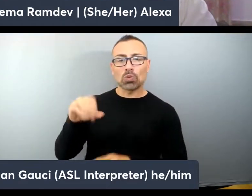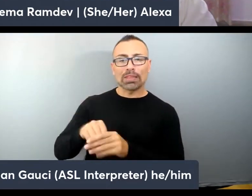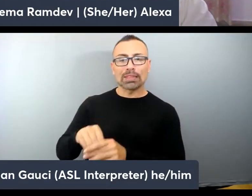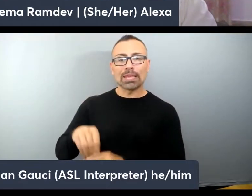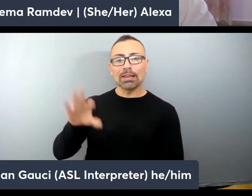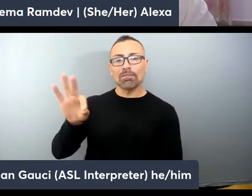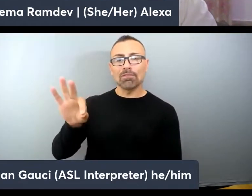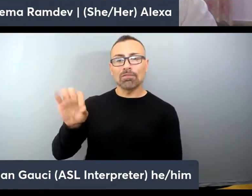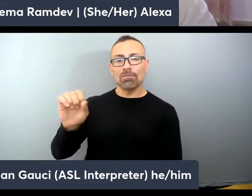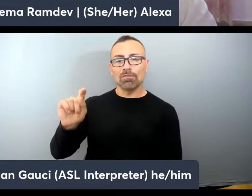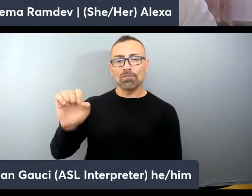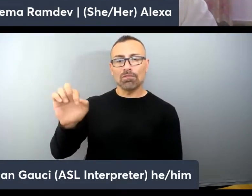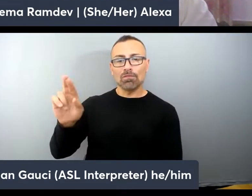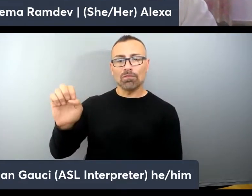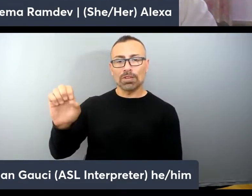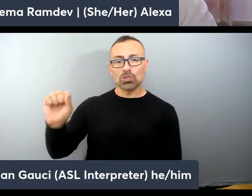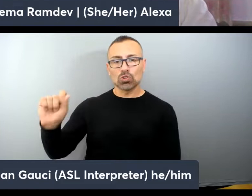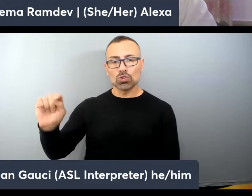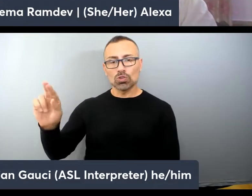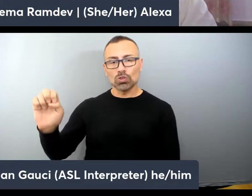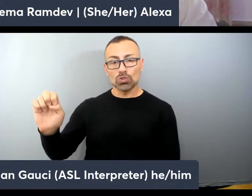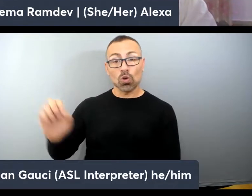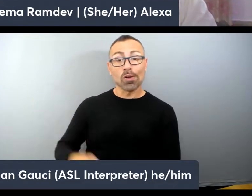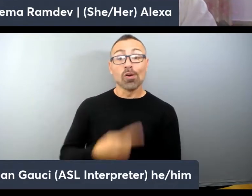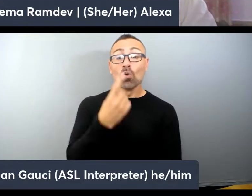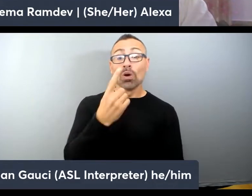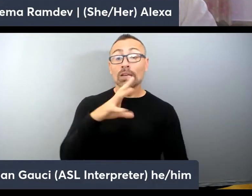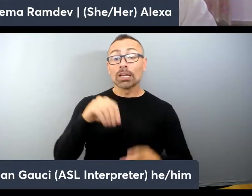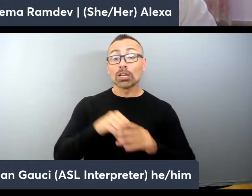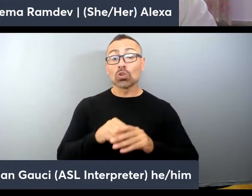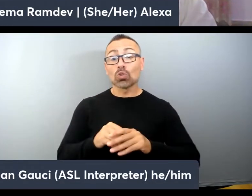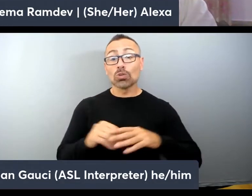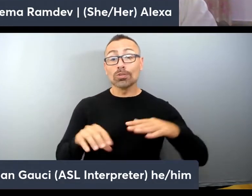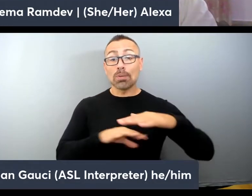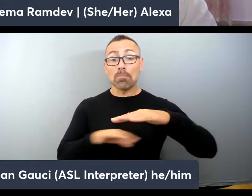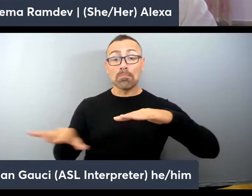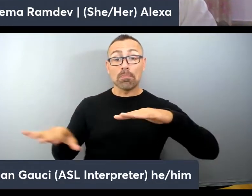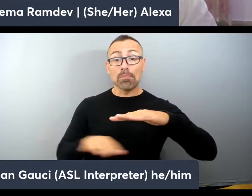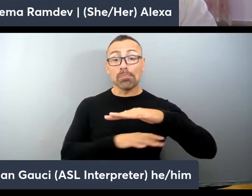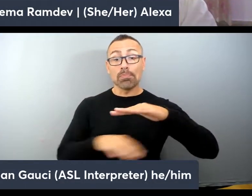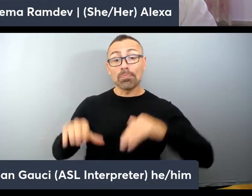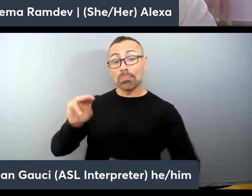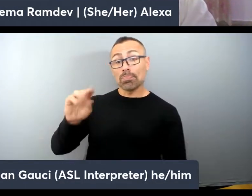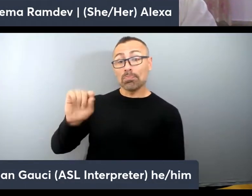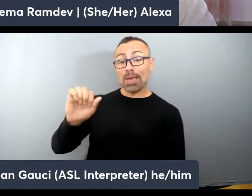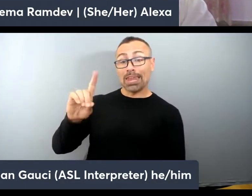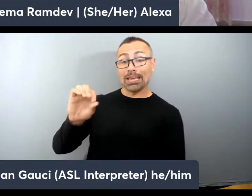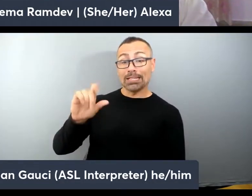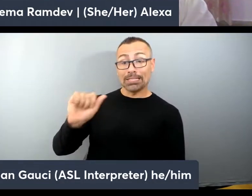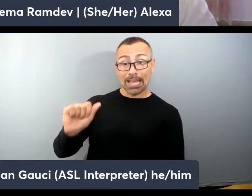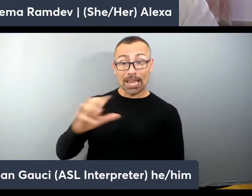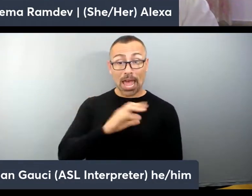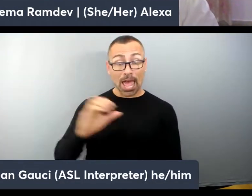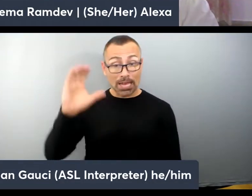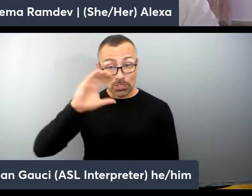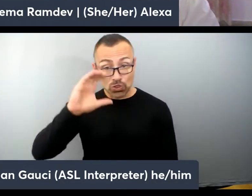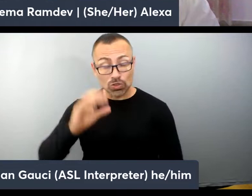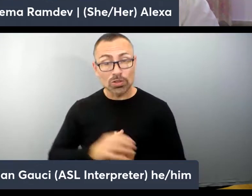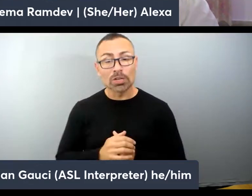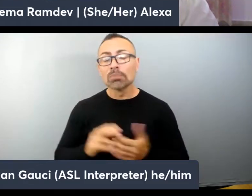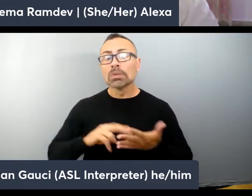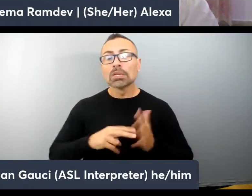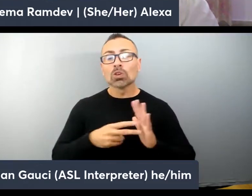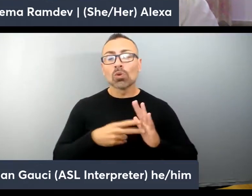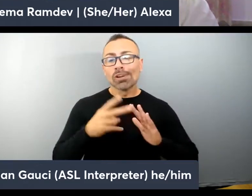one is in the area of feature metadata and search. So it's about discoverability and reuse of